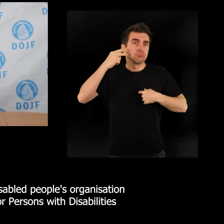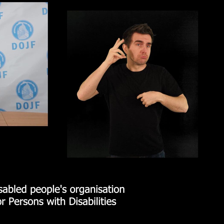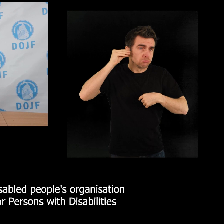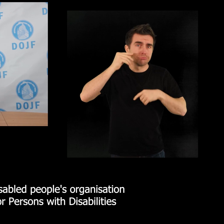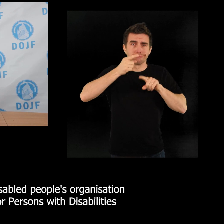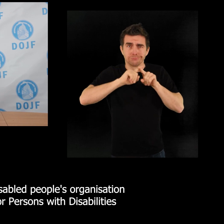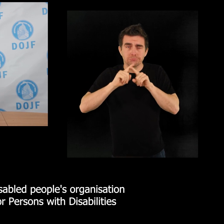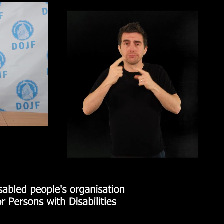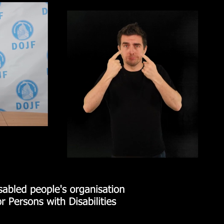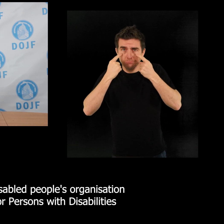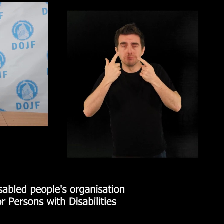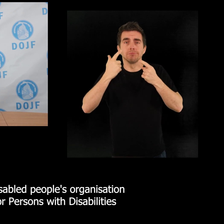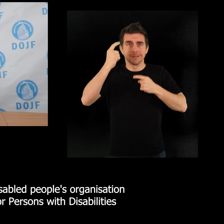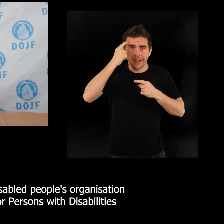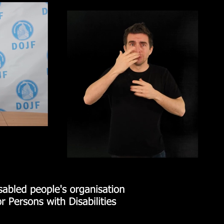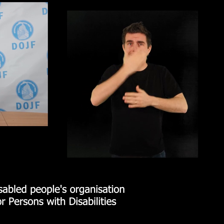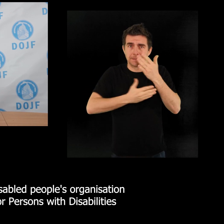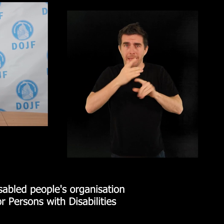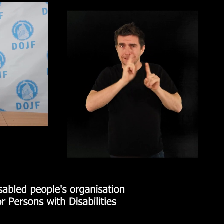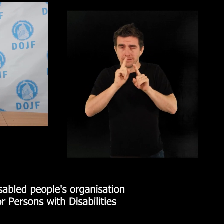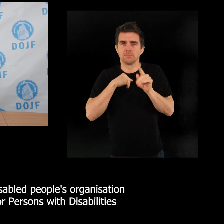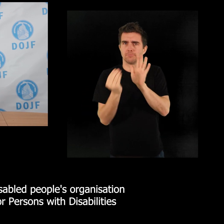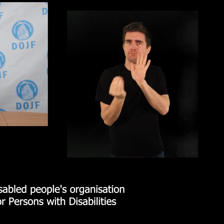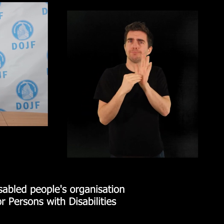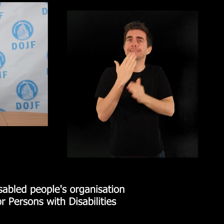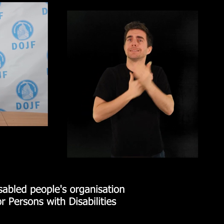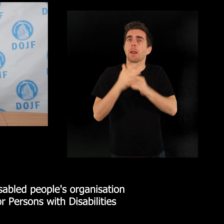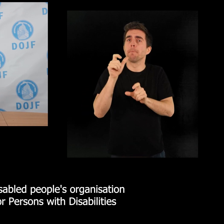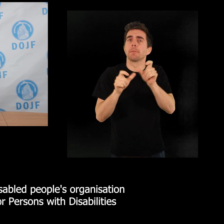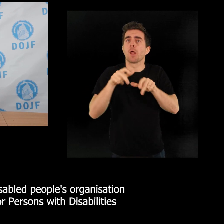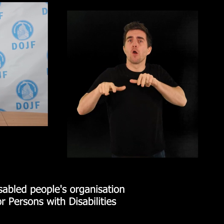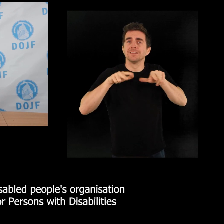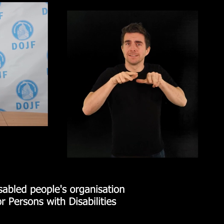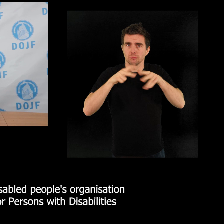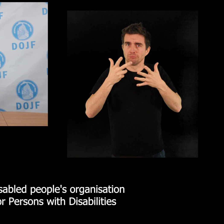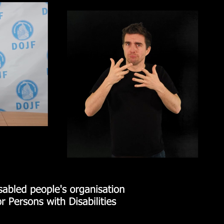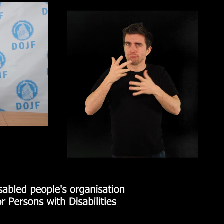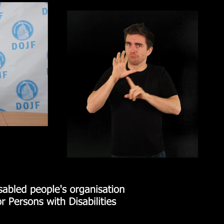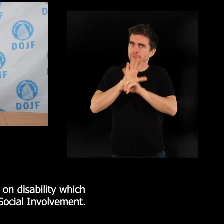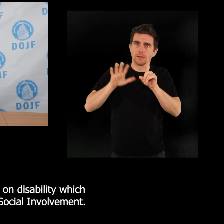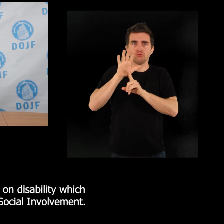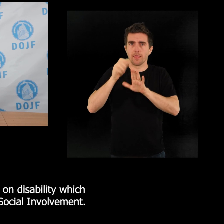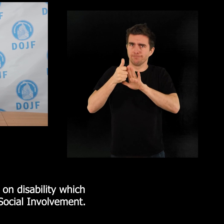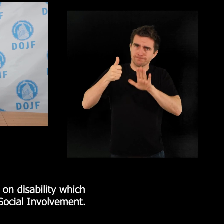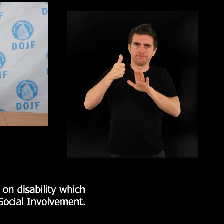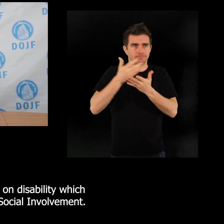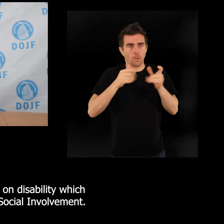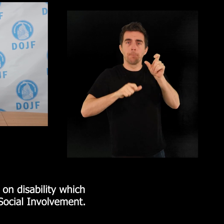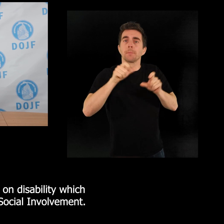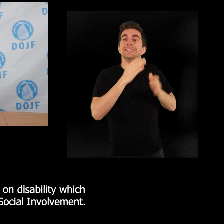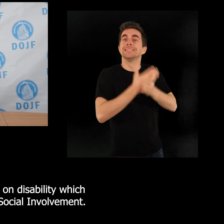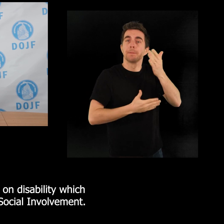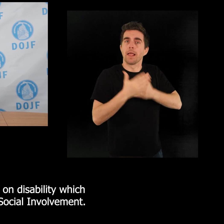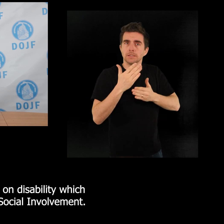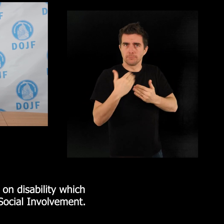registered as Disabled People's Organization at National Secretariat for Persons with Disabilities, which is the